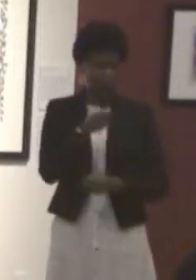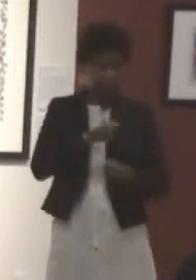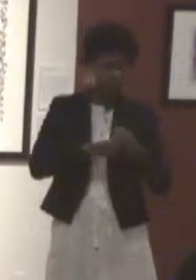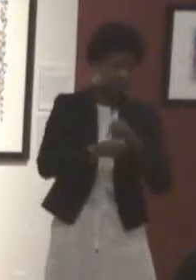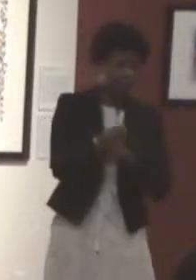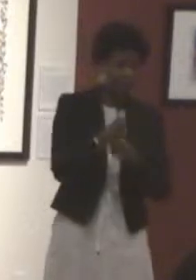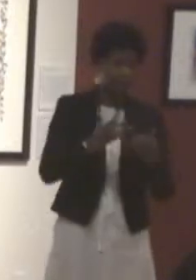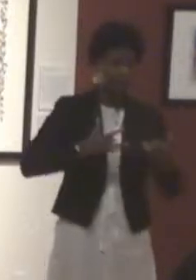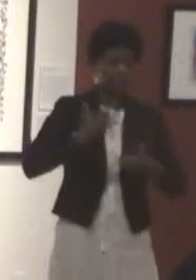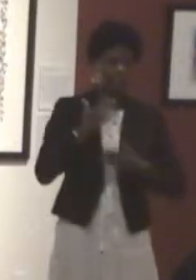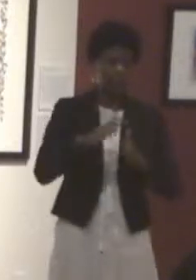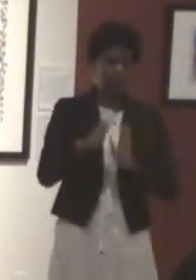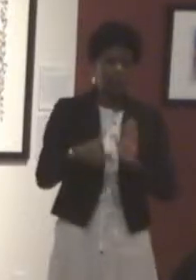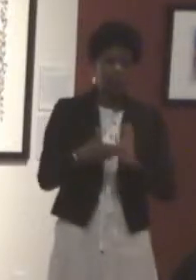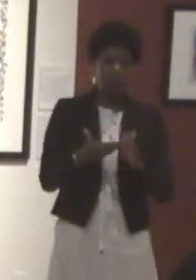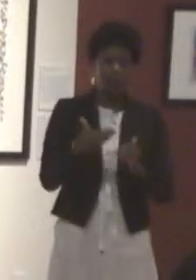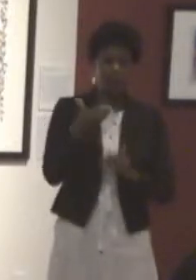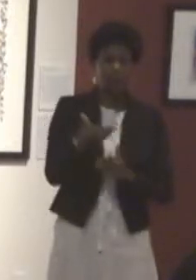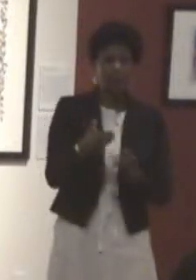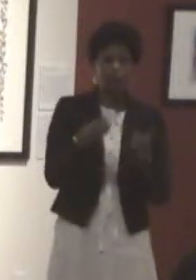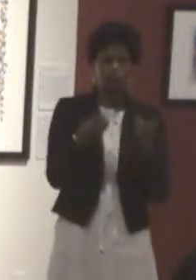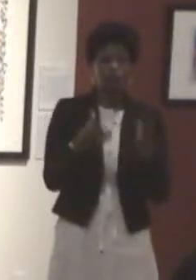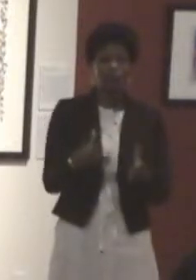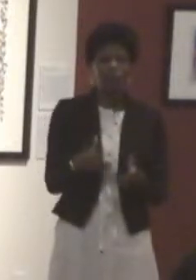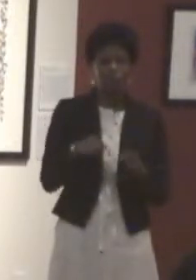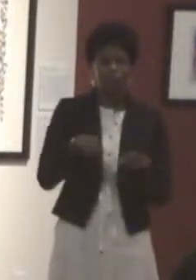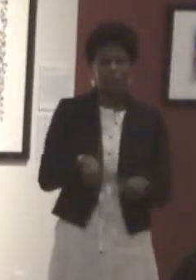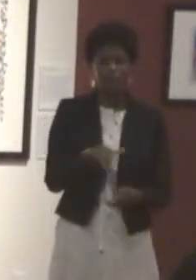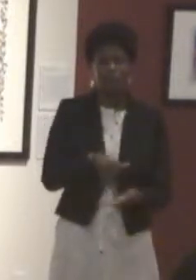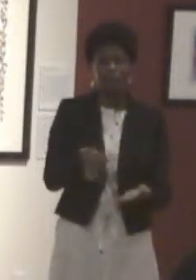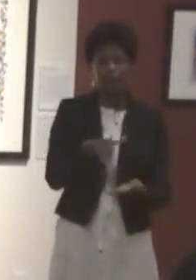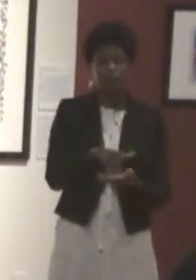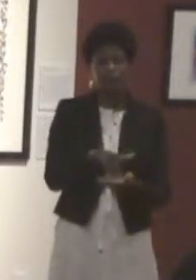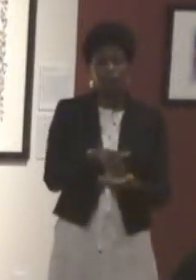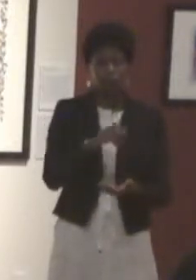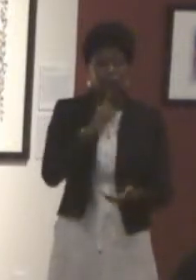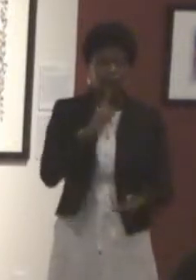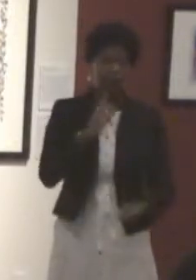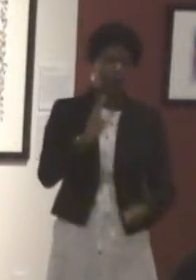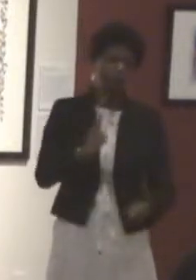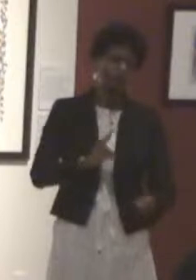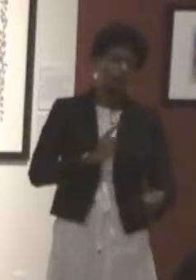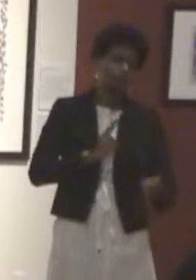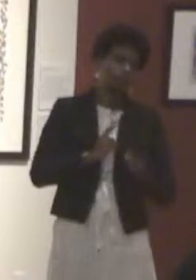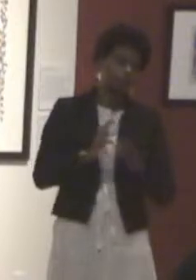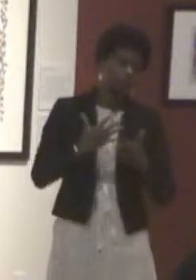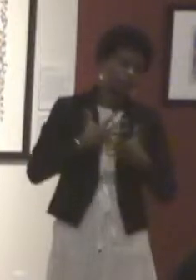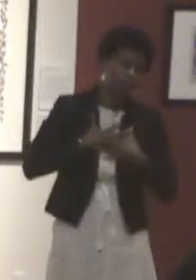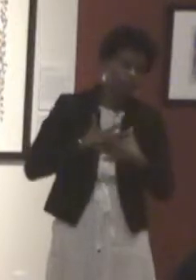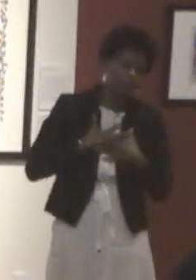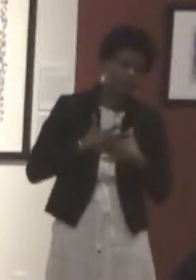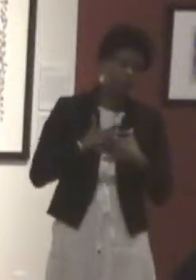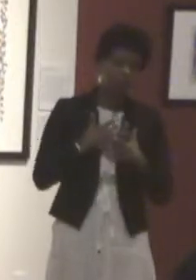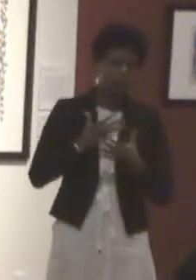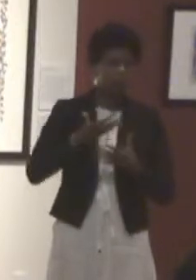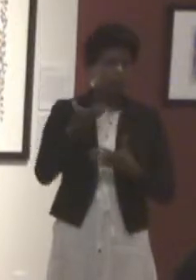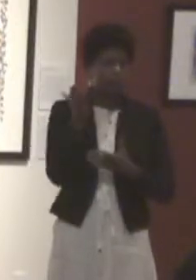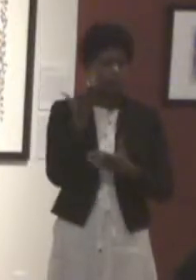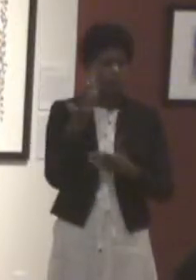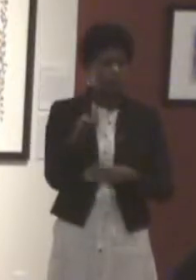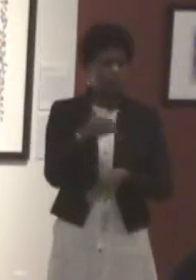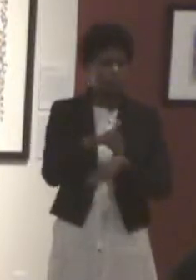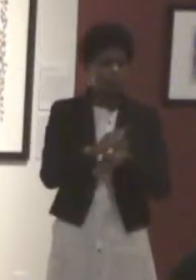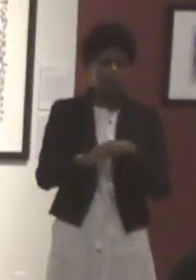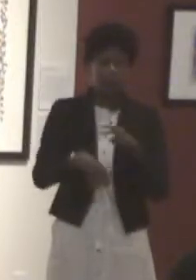next director of the David C. Driskell Center. It's really an honor and a pleasure for me to speak with you tonight about